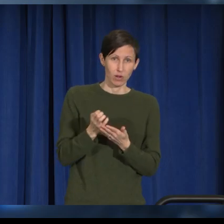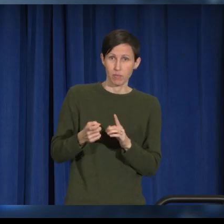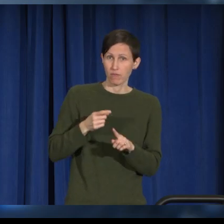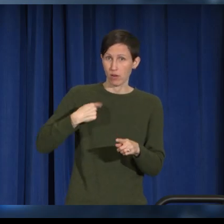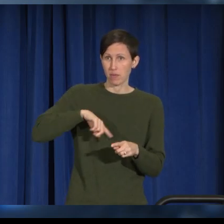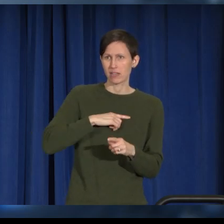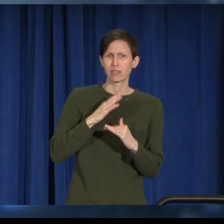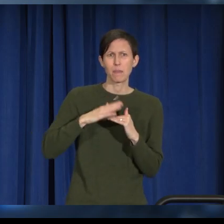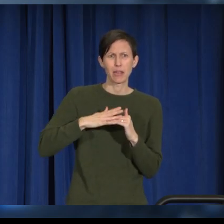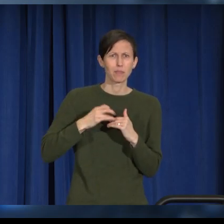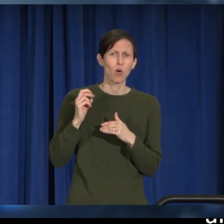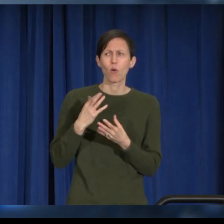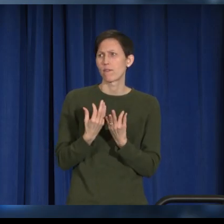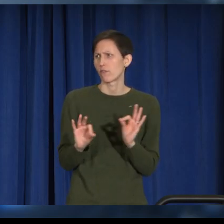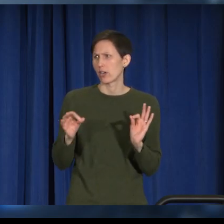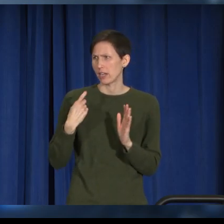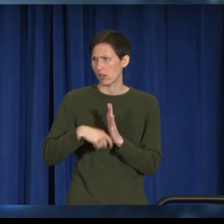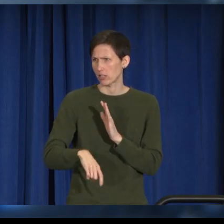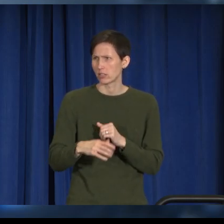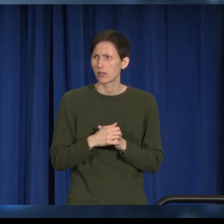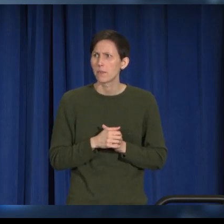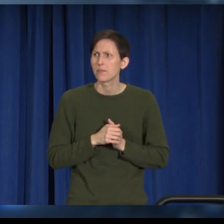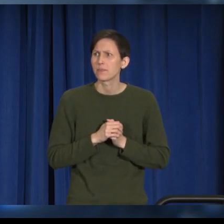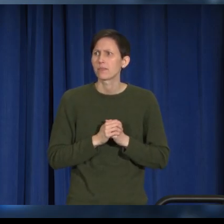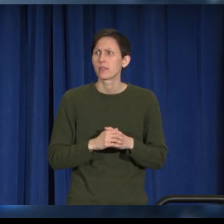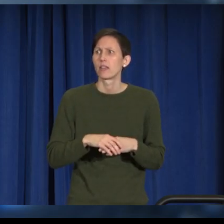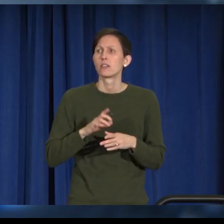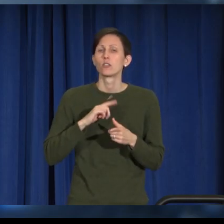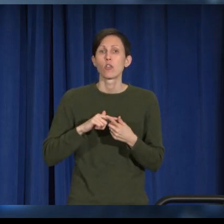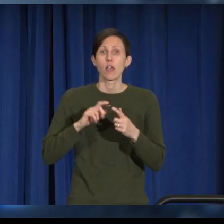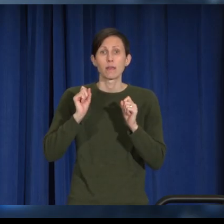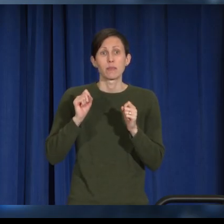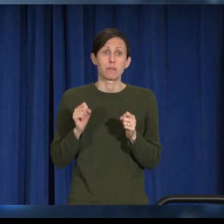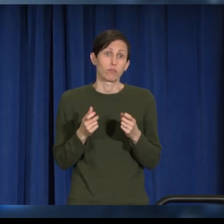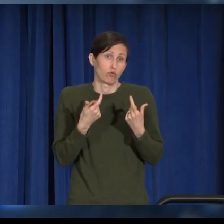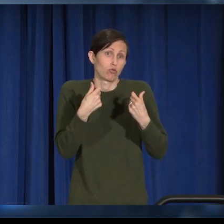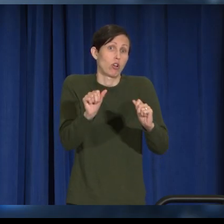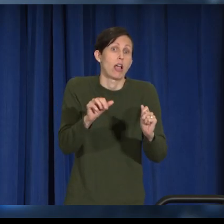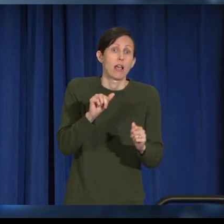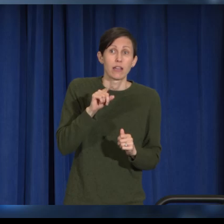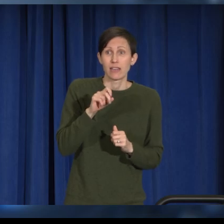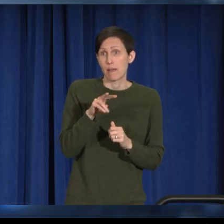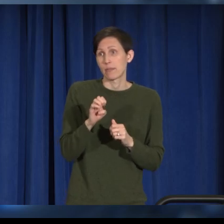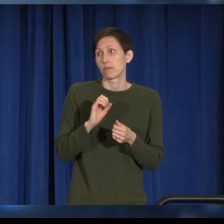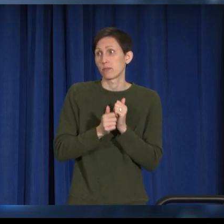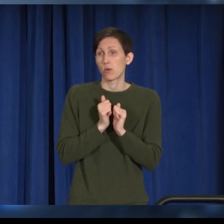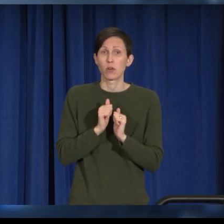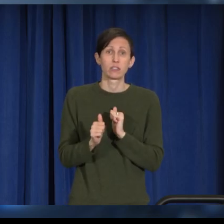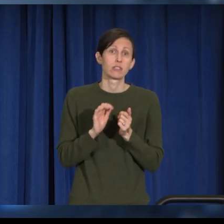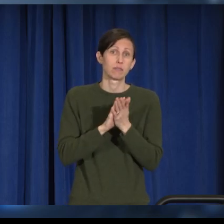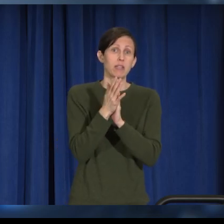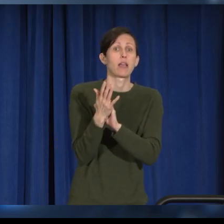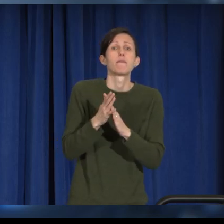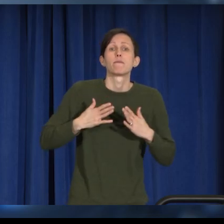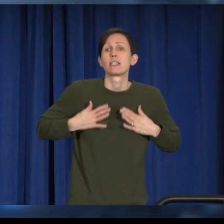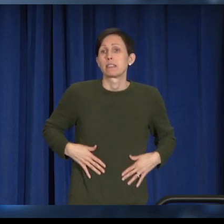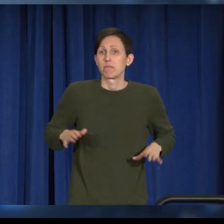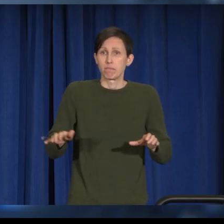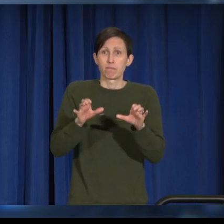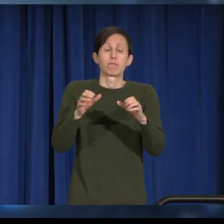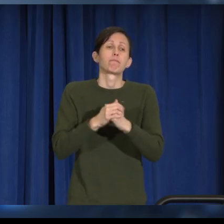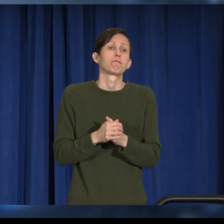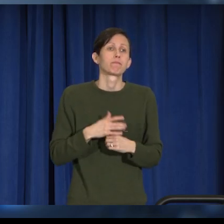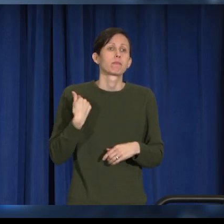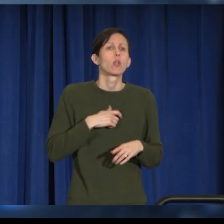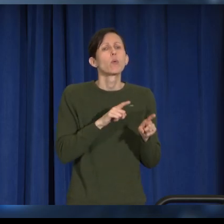at minimal to free cost to be able to try adaptive sports and be physically active within their community. We also